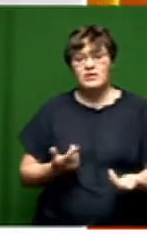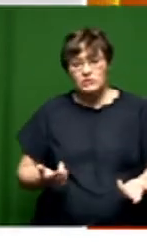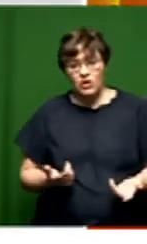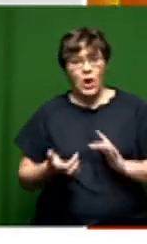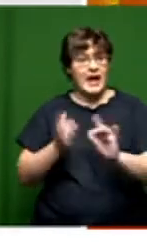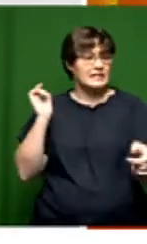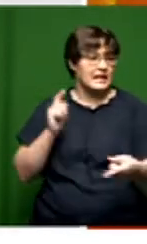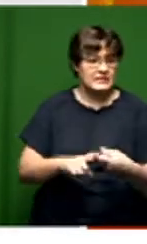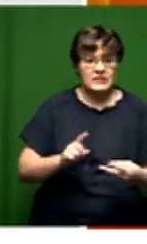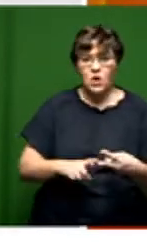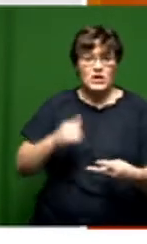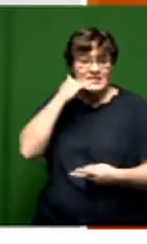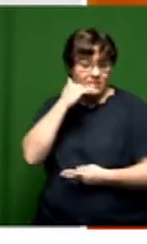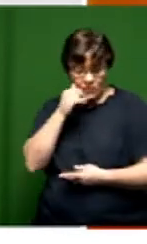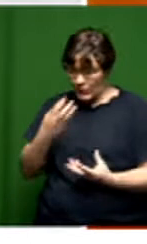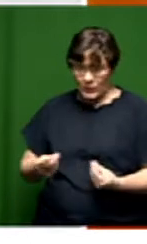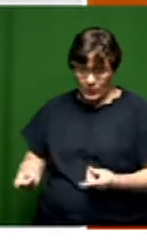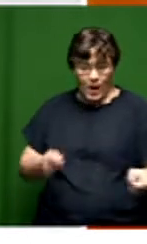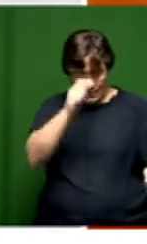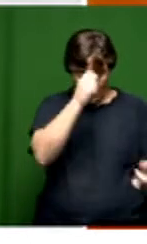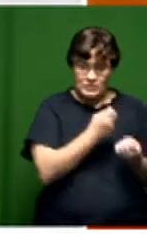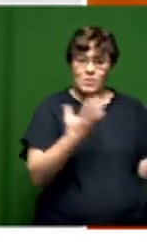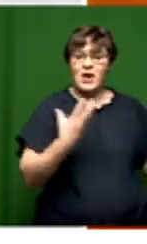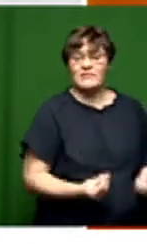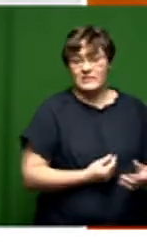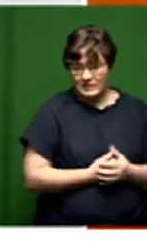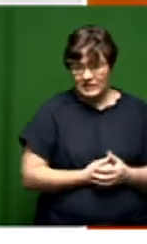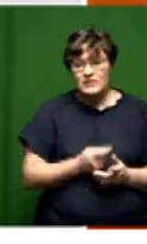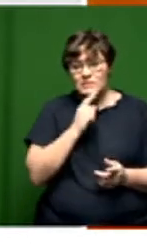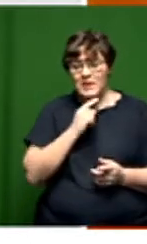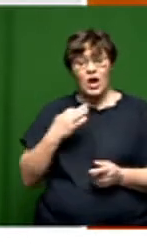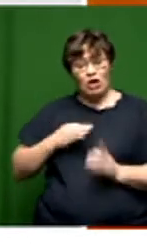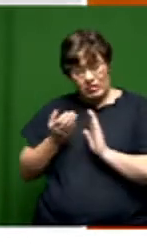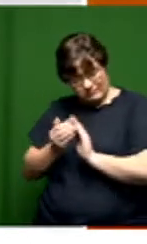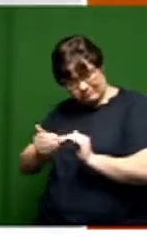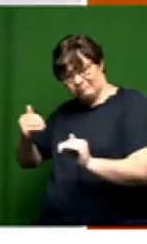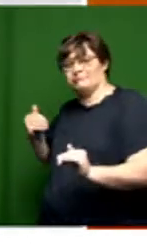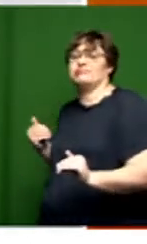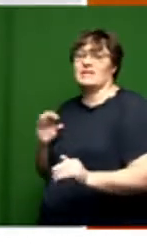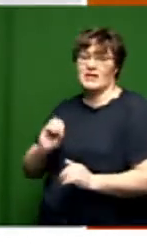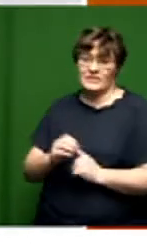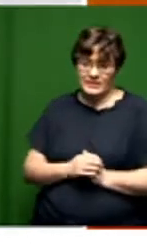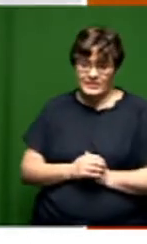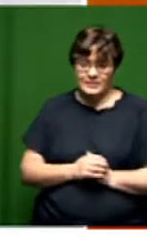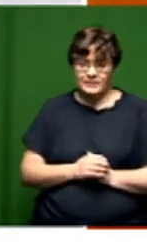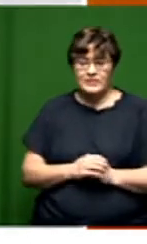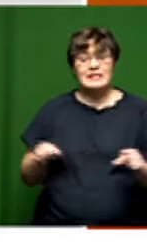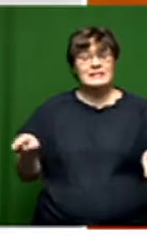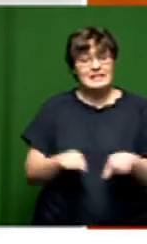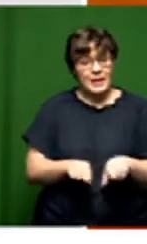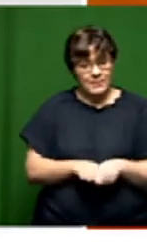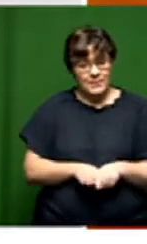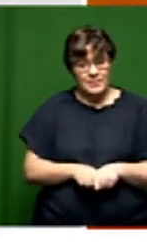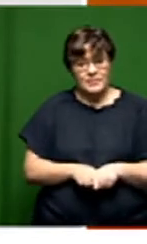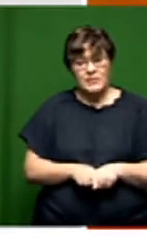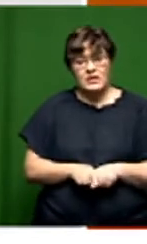to internet or to cell phones than boys. So sometimes they are furthest behind in that aspect. Also, we see the